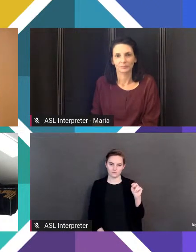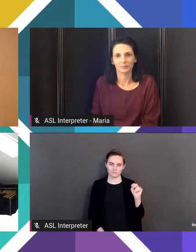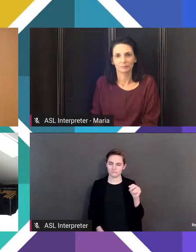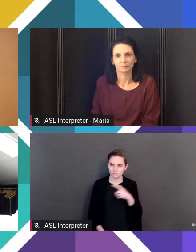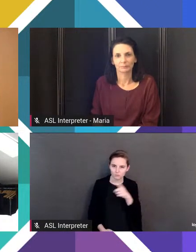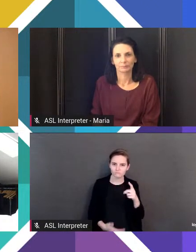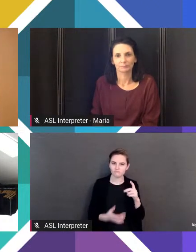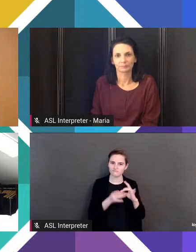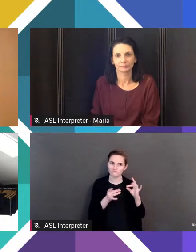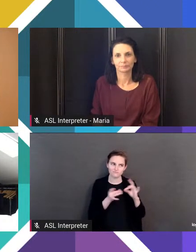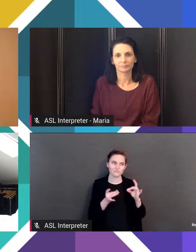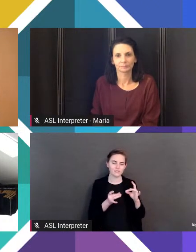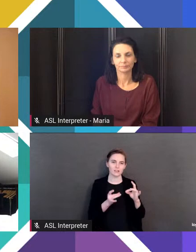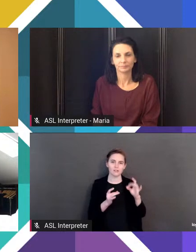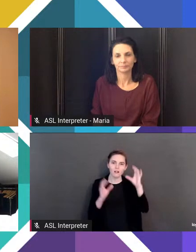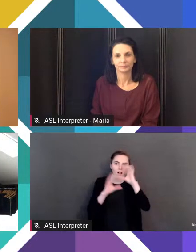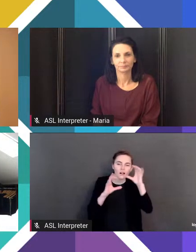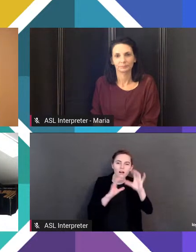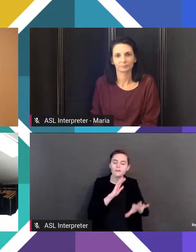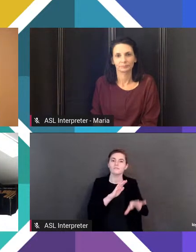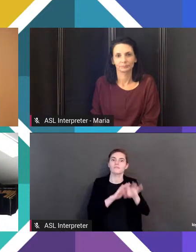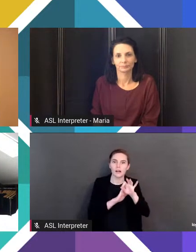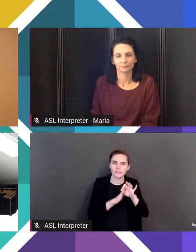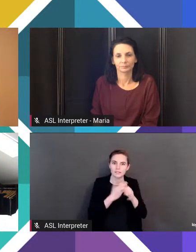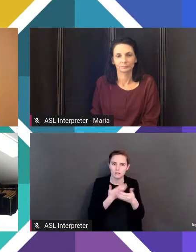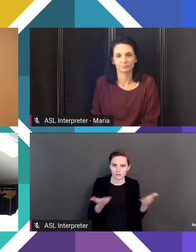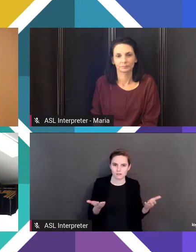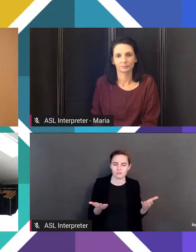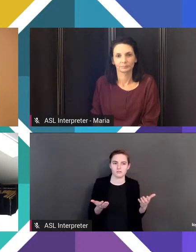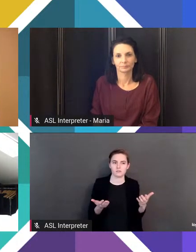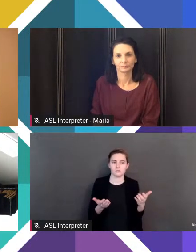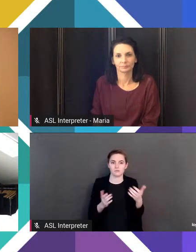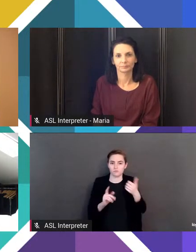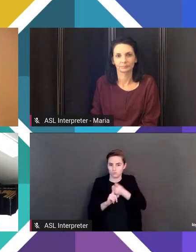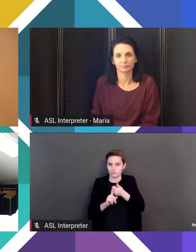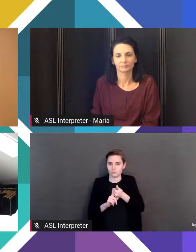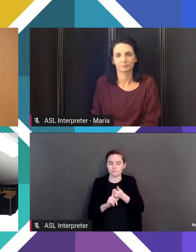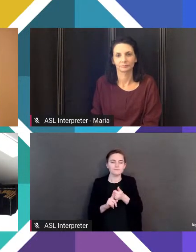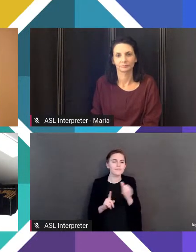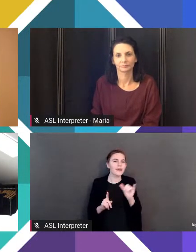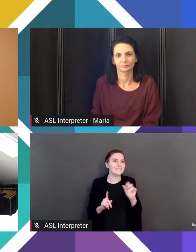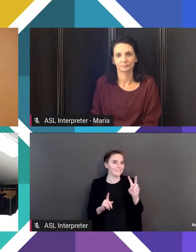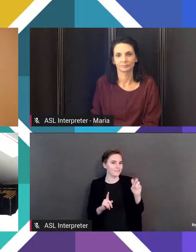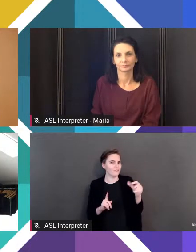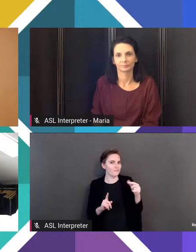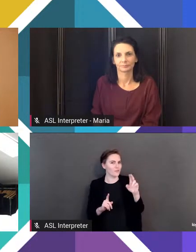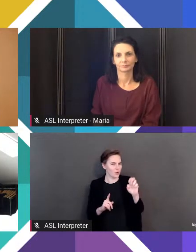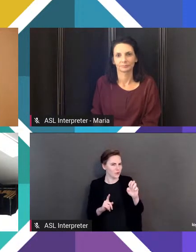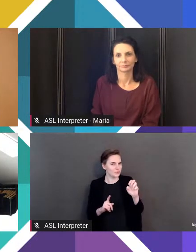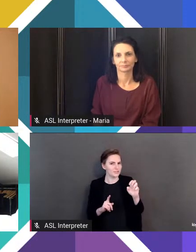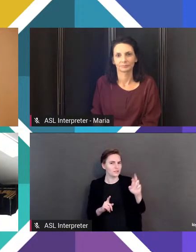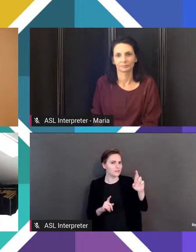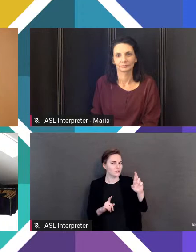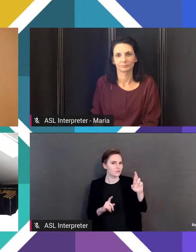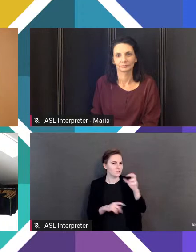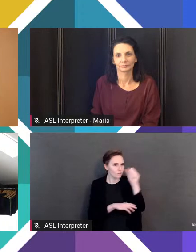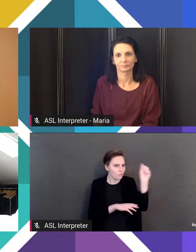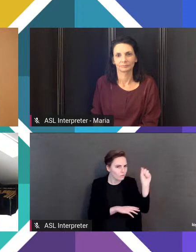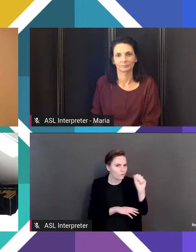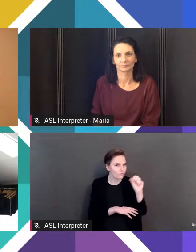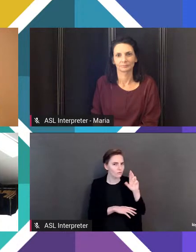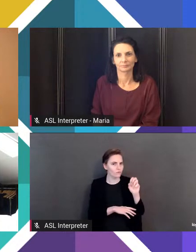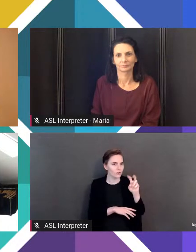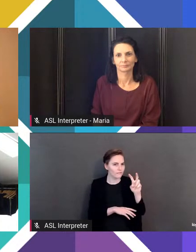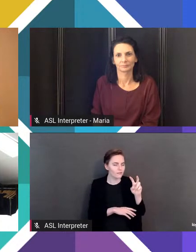you're going out and seeking these things, and you're finding this, what was it, Vogue Revolution was the group?